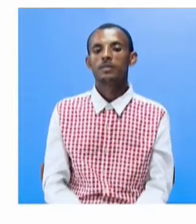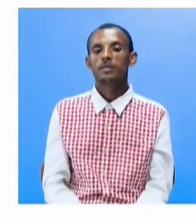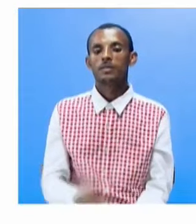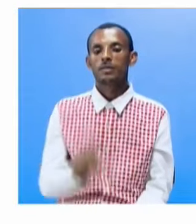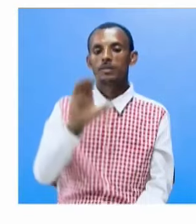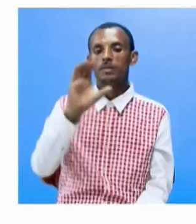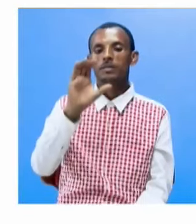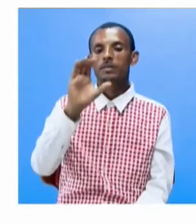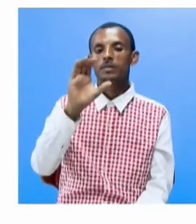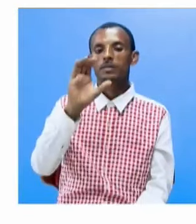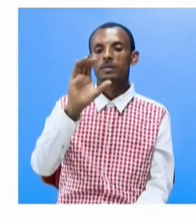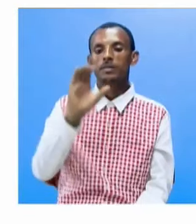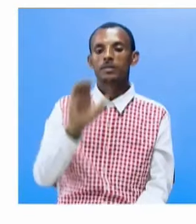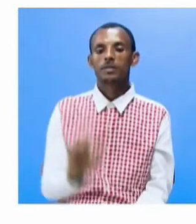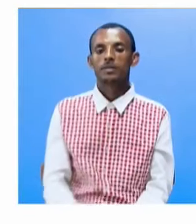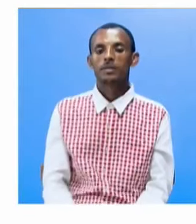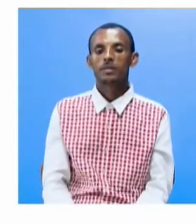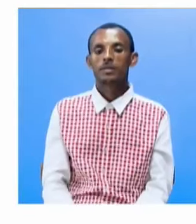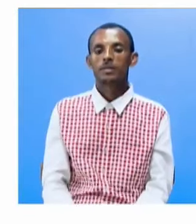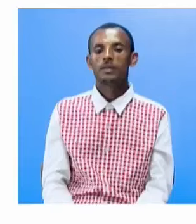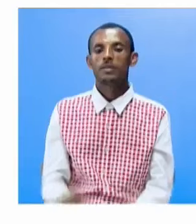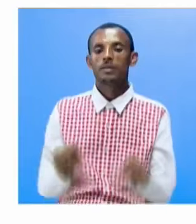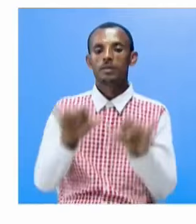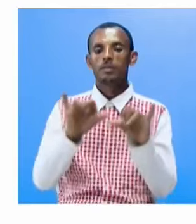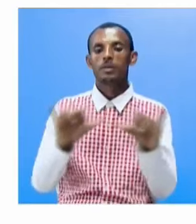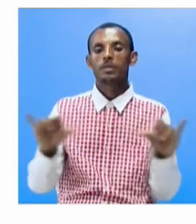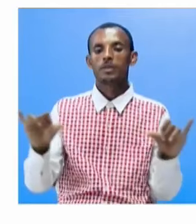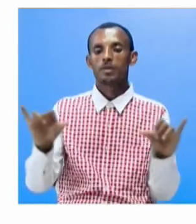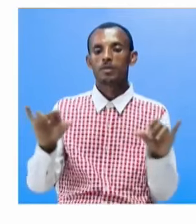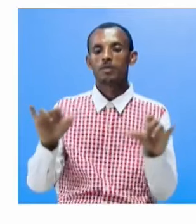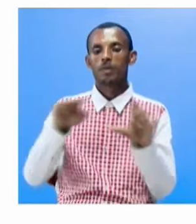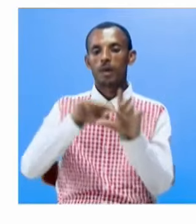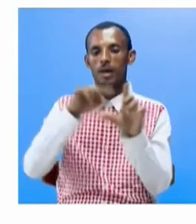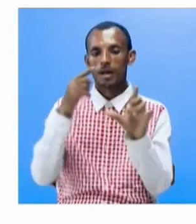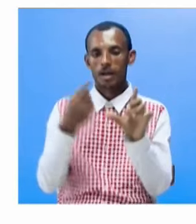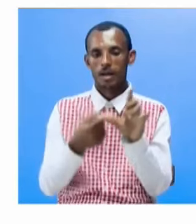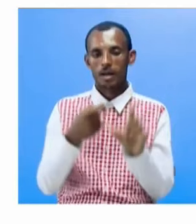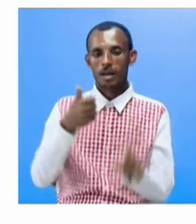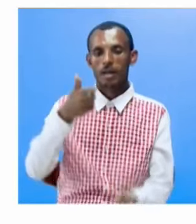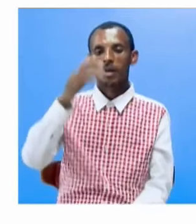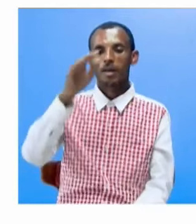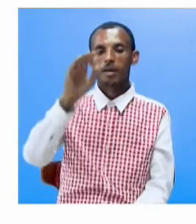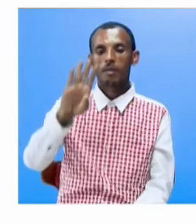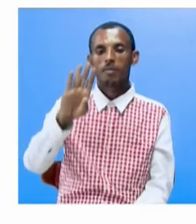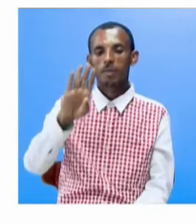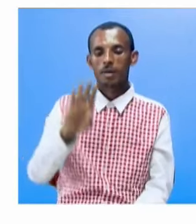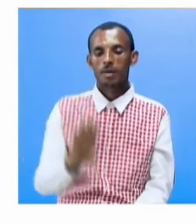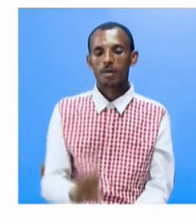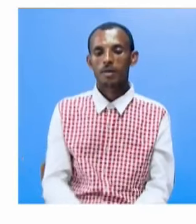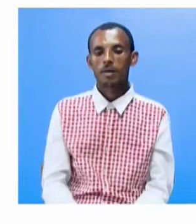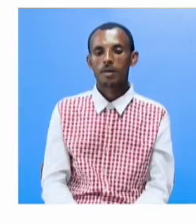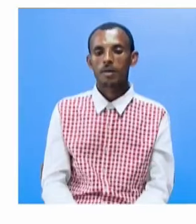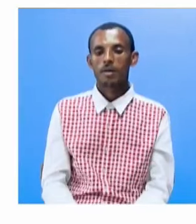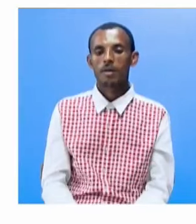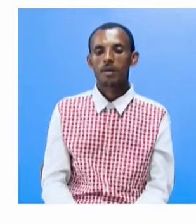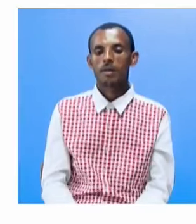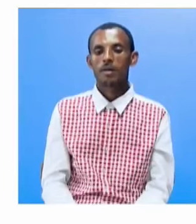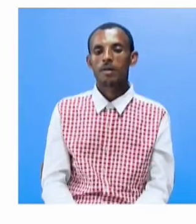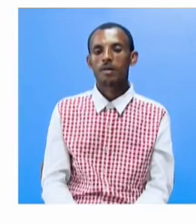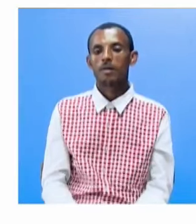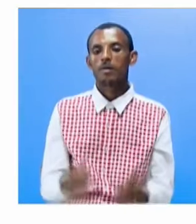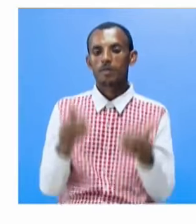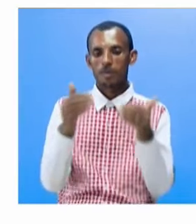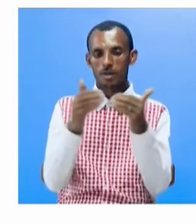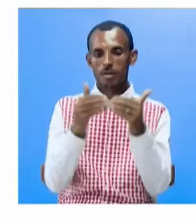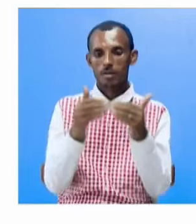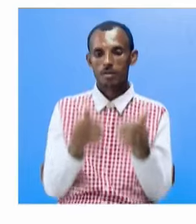C, okay, measure of length AB is congruent